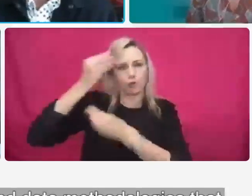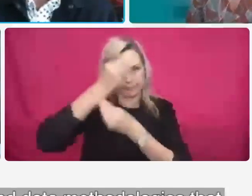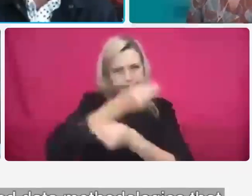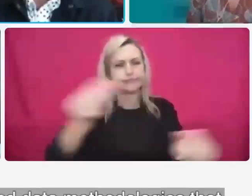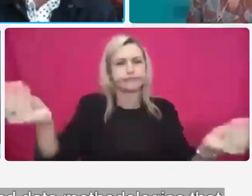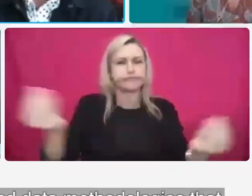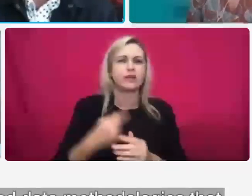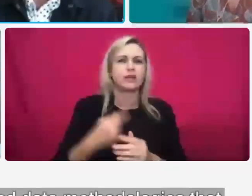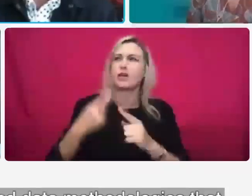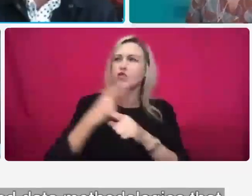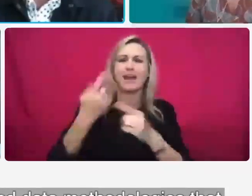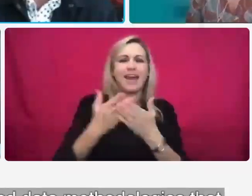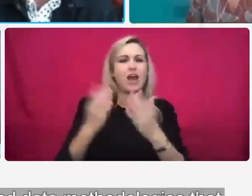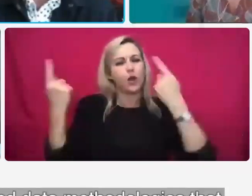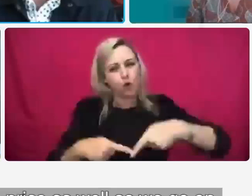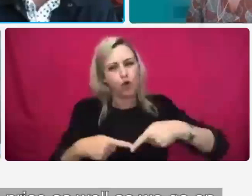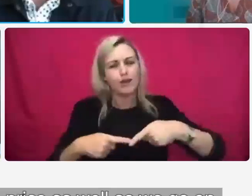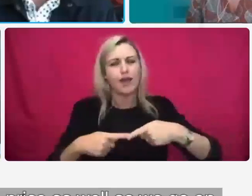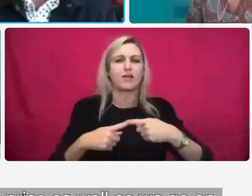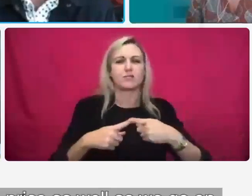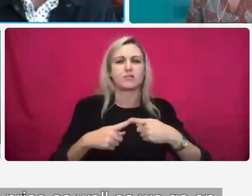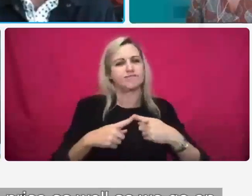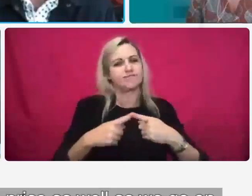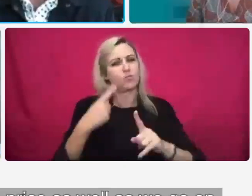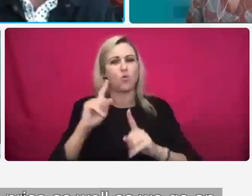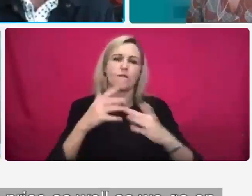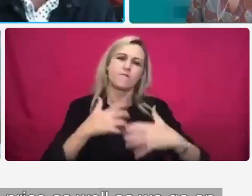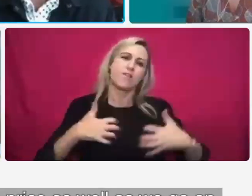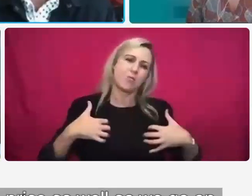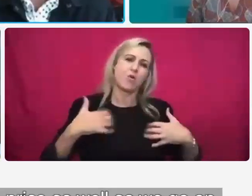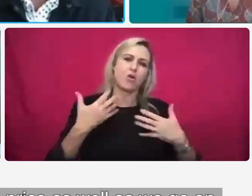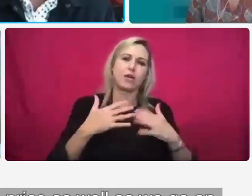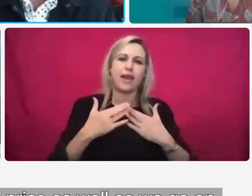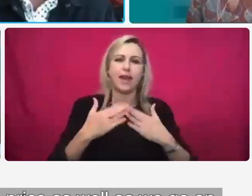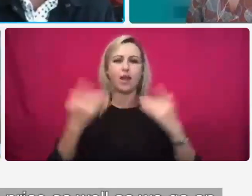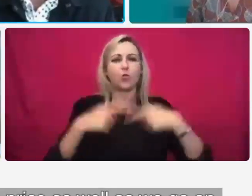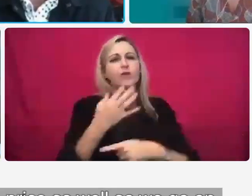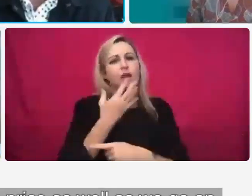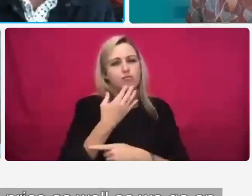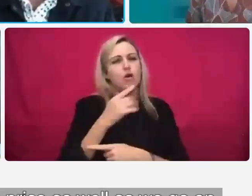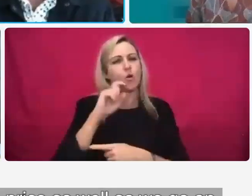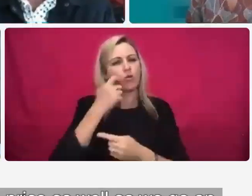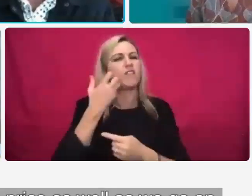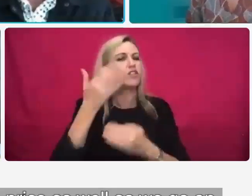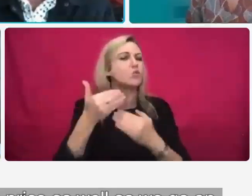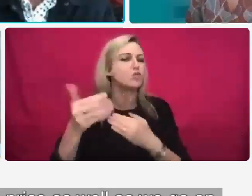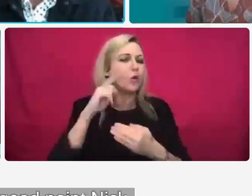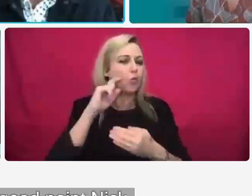the frameworks and data methodologies that they use to determine the price as well as we go